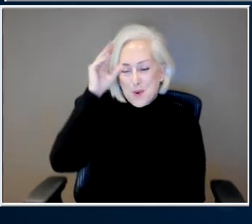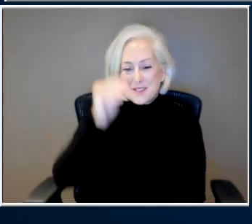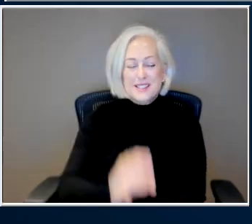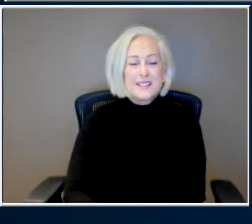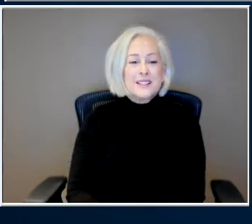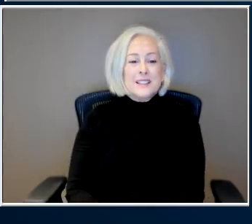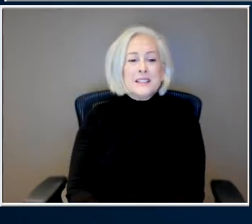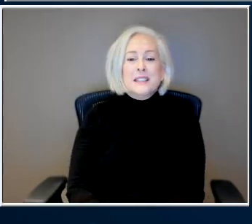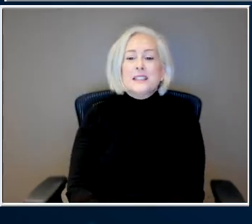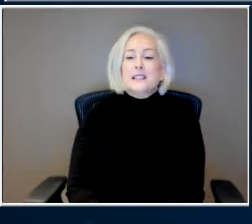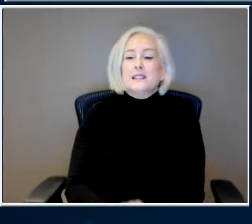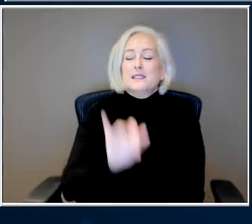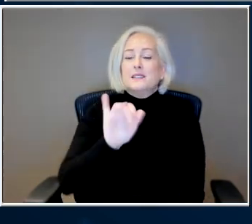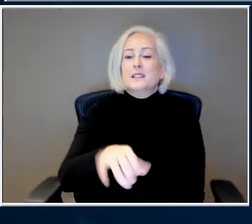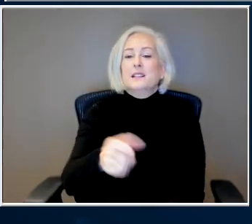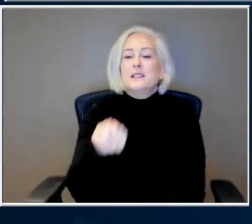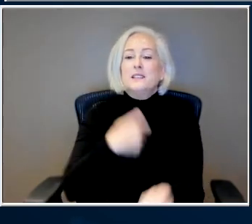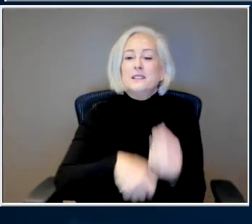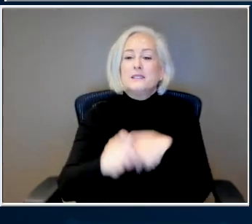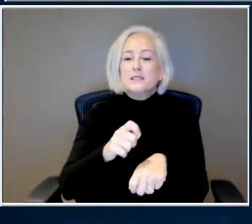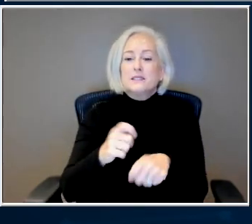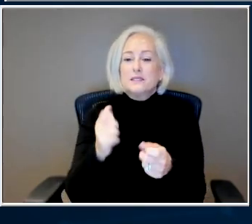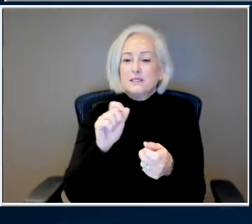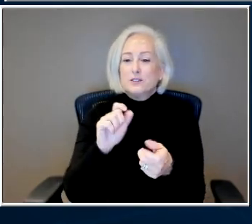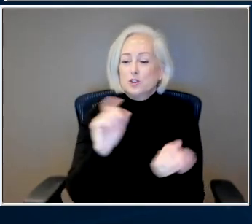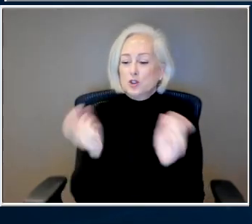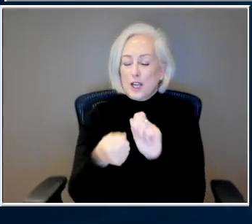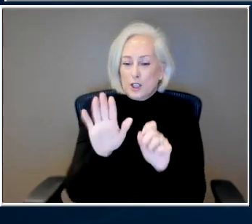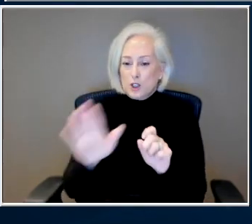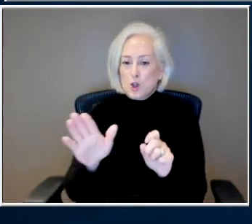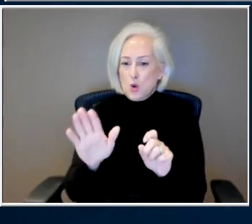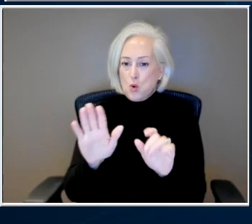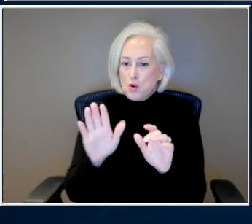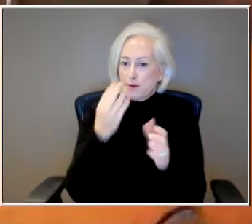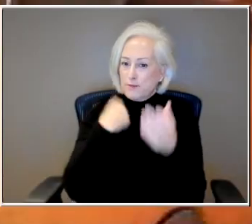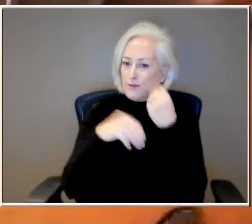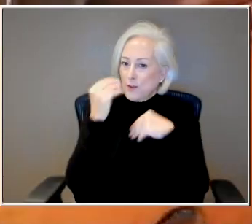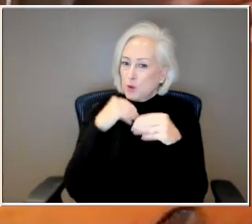changed anything about your diet? What are you doing differently?